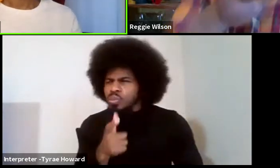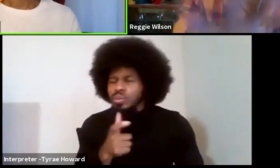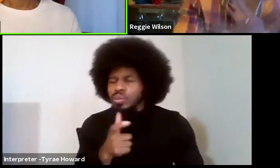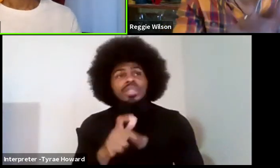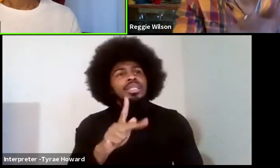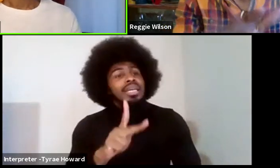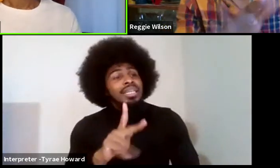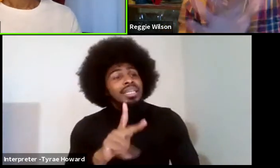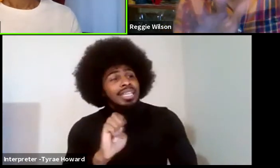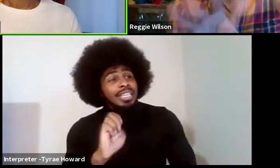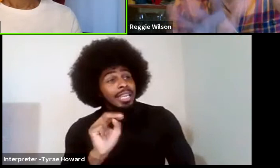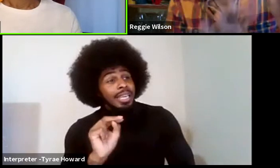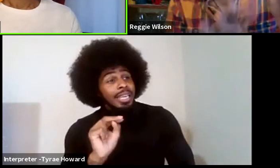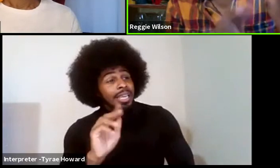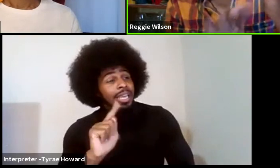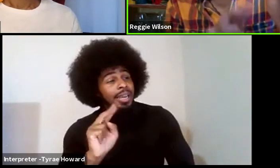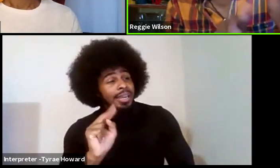that?